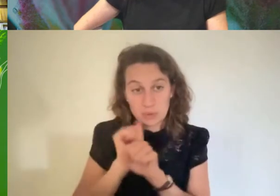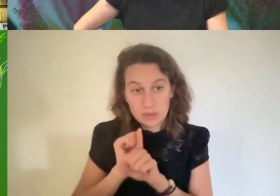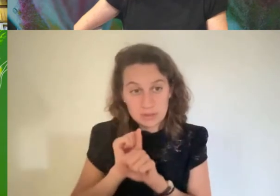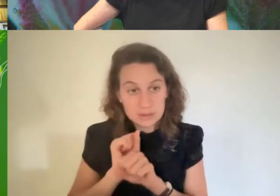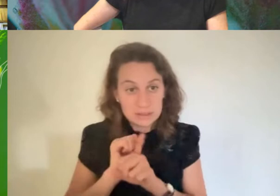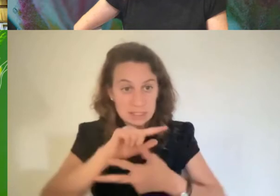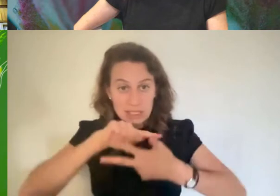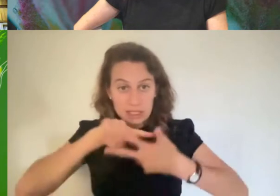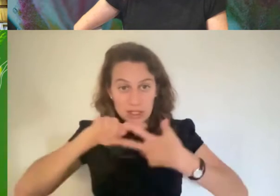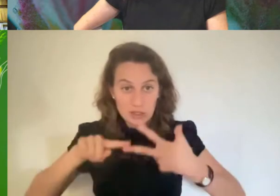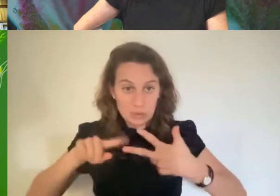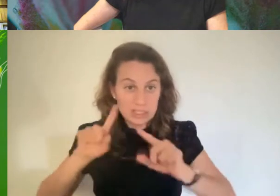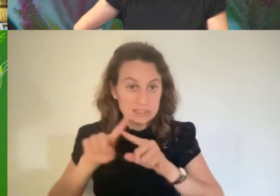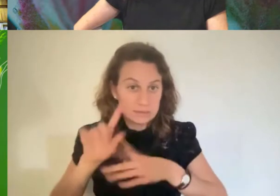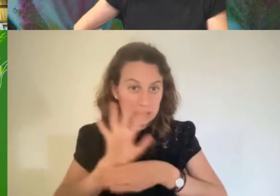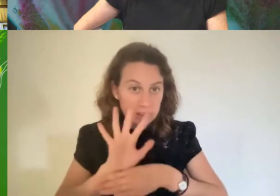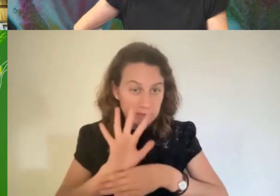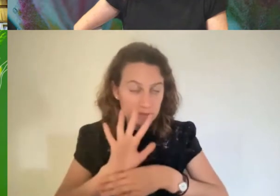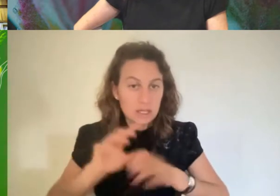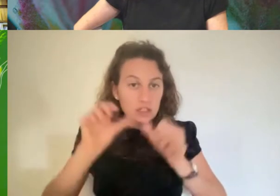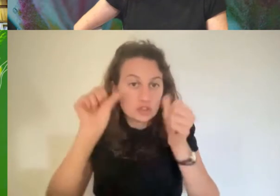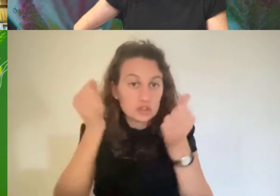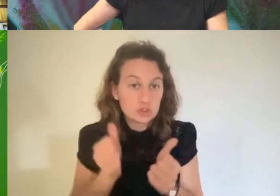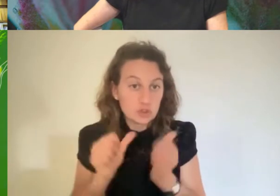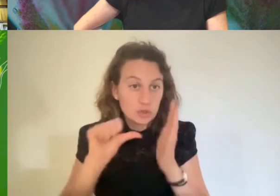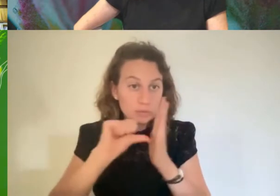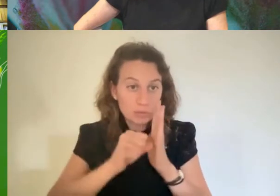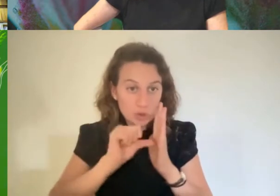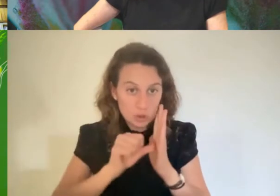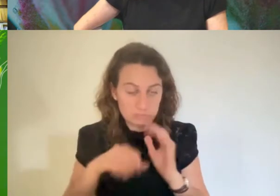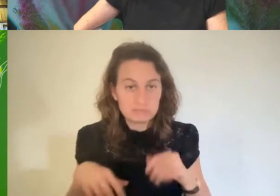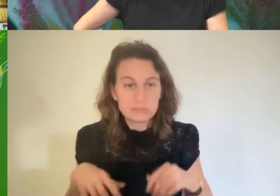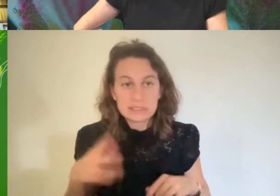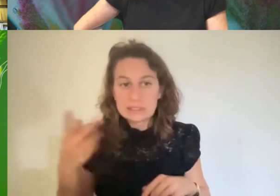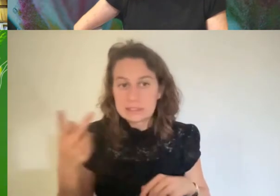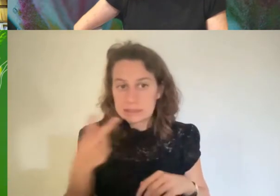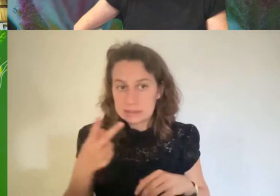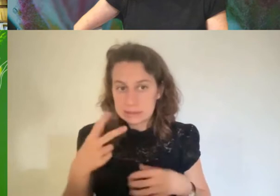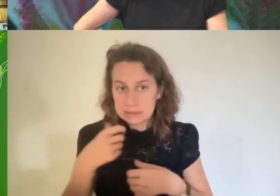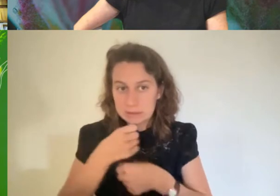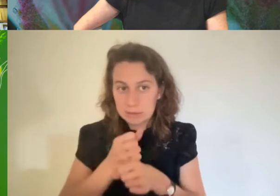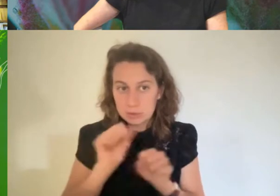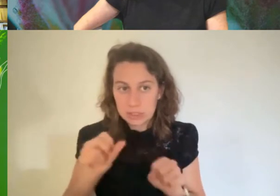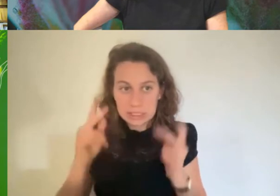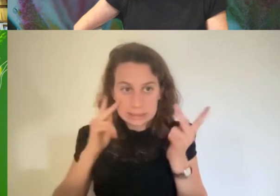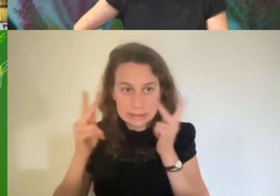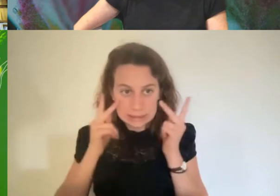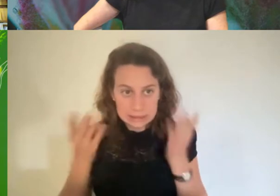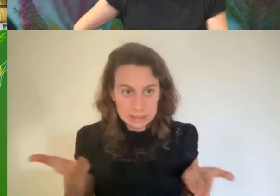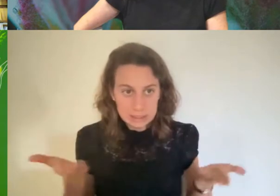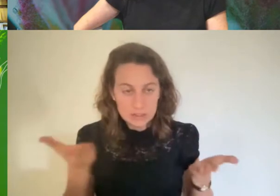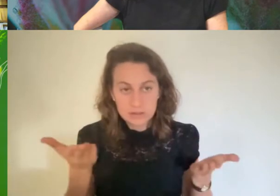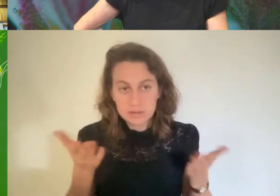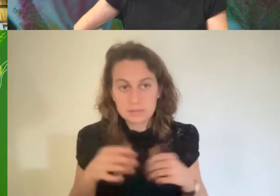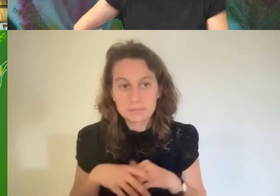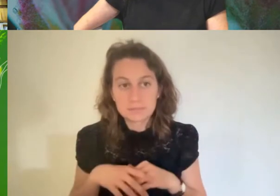three different video pieces, a sculpture, as well as prints that Lorraine and Lei created that are on site here at the Stephen and Peter Sachs